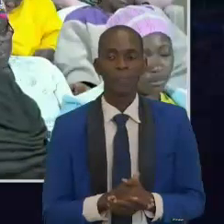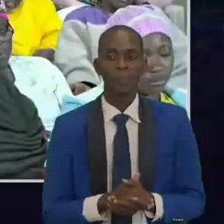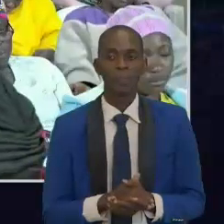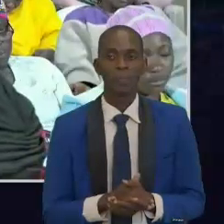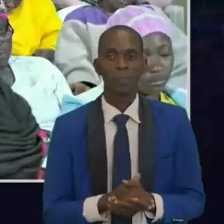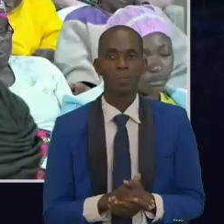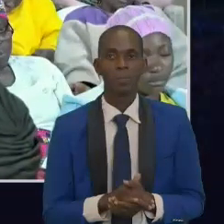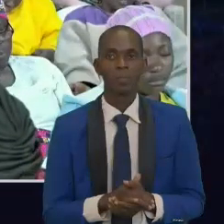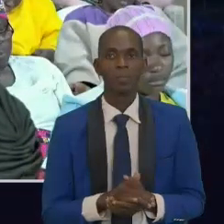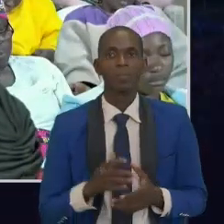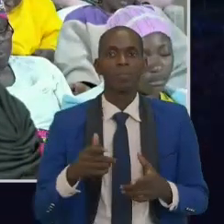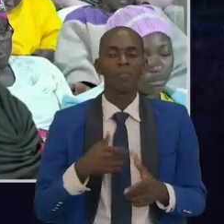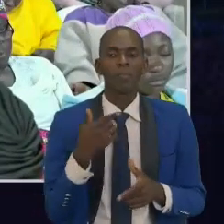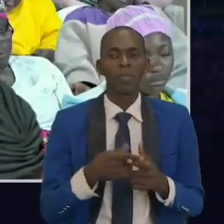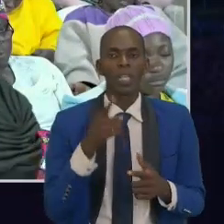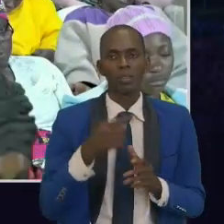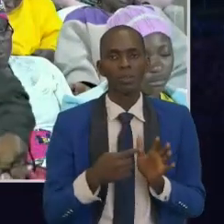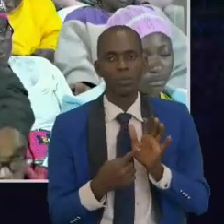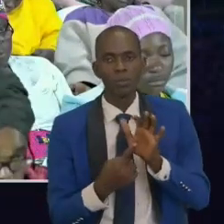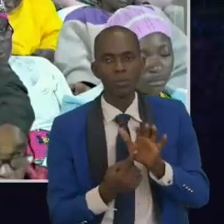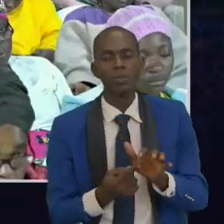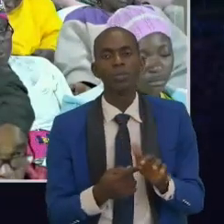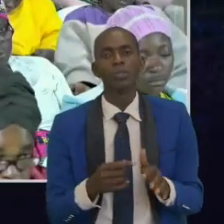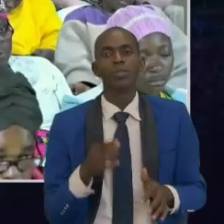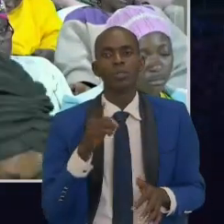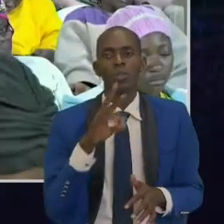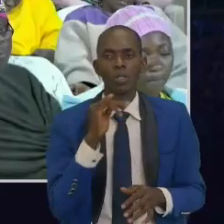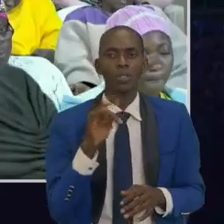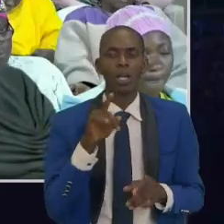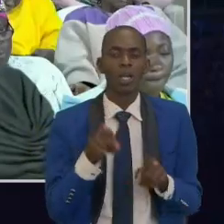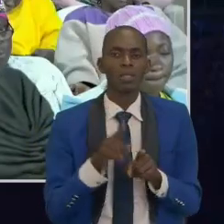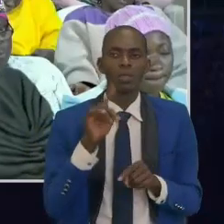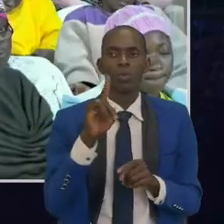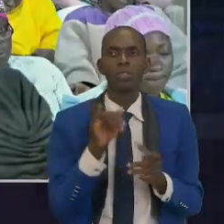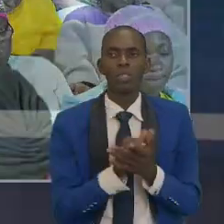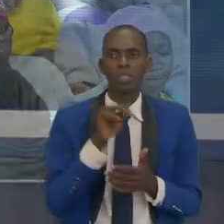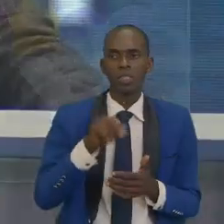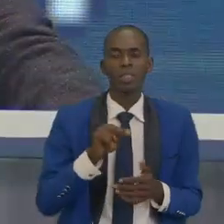then you indicate, I'm the one that needs salvation.